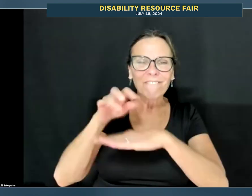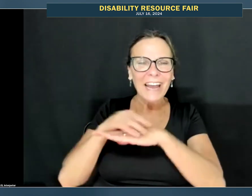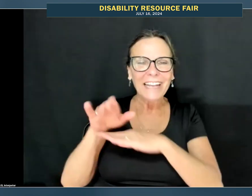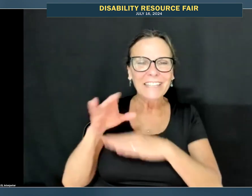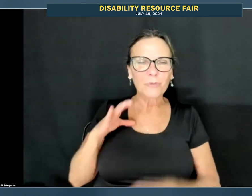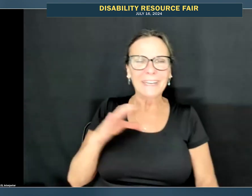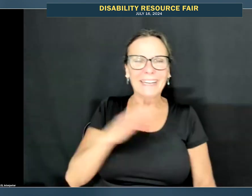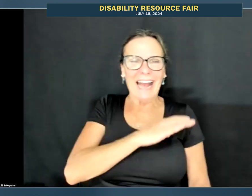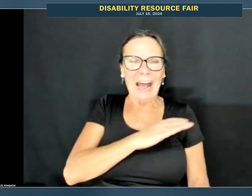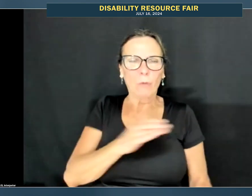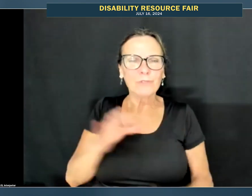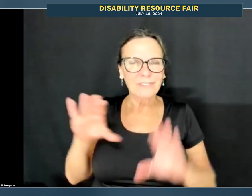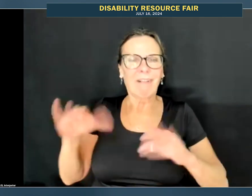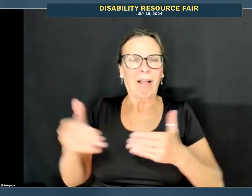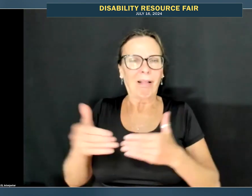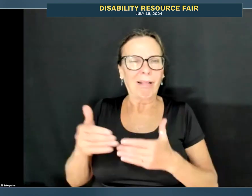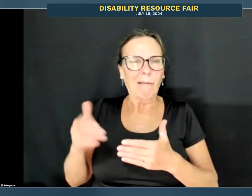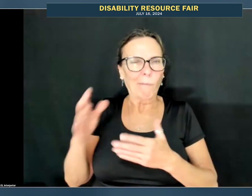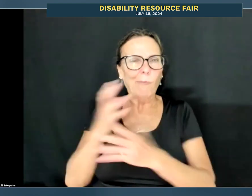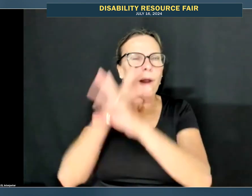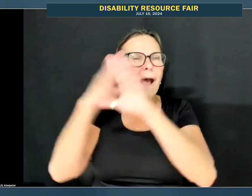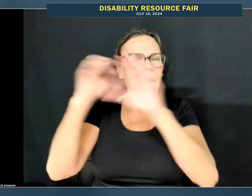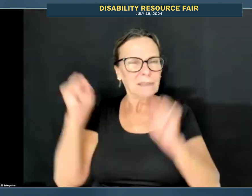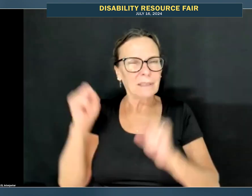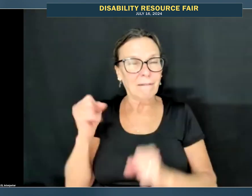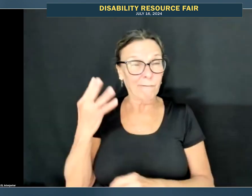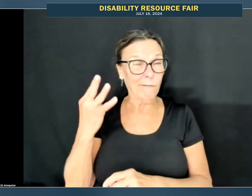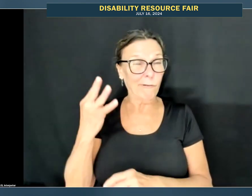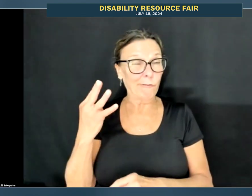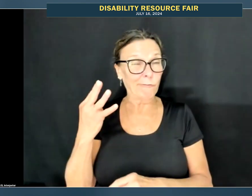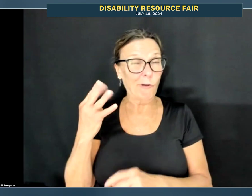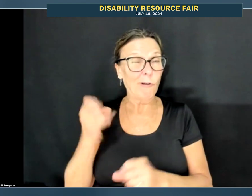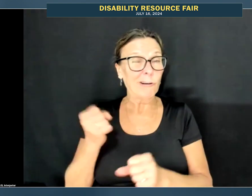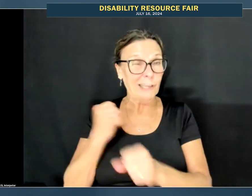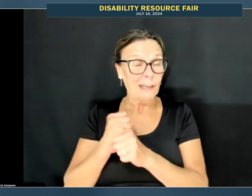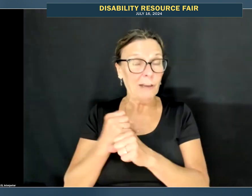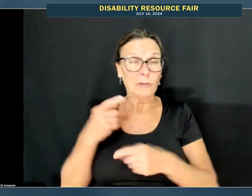for 12 years while my children were in school.